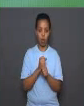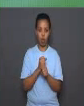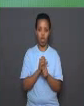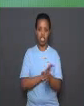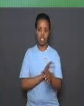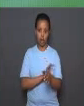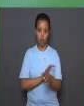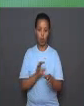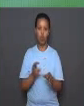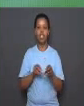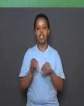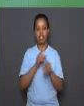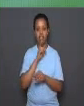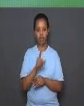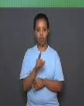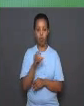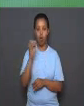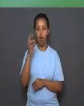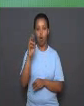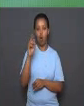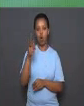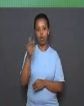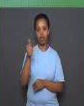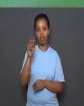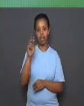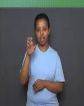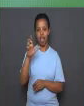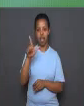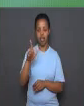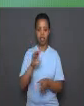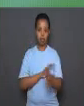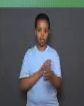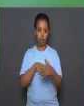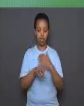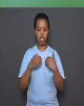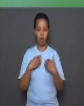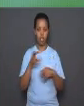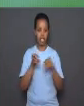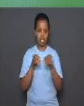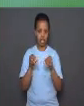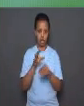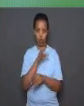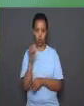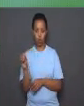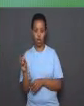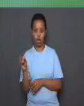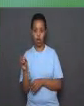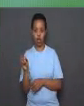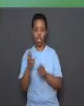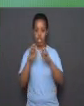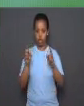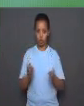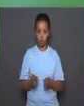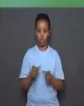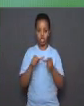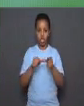move. It helps organelles within the cell move, and it maintains the